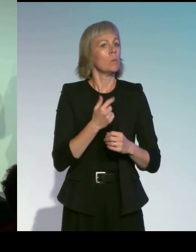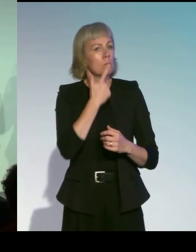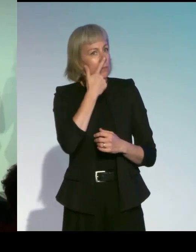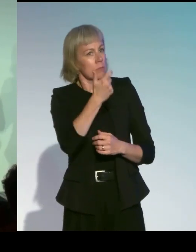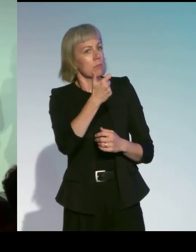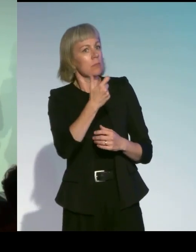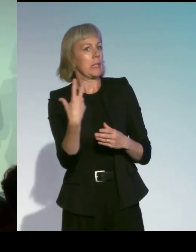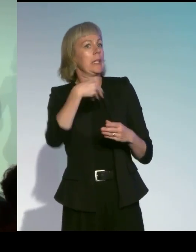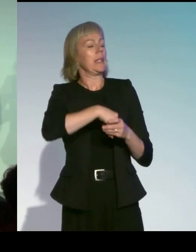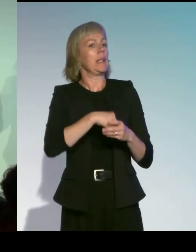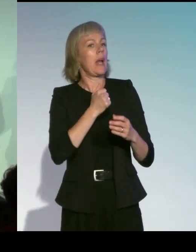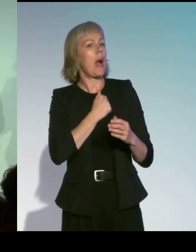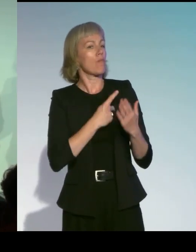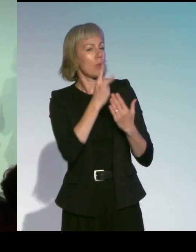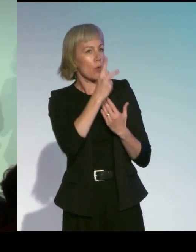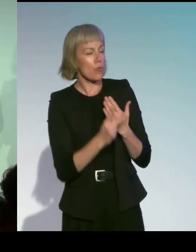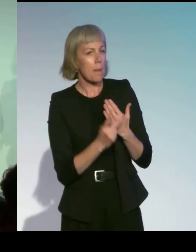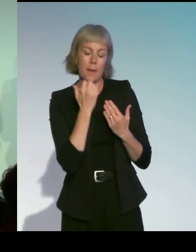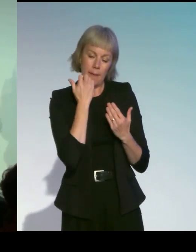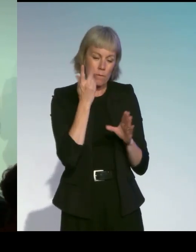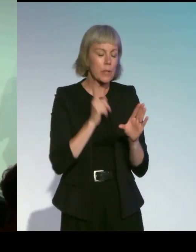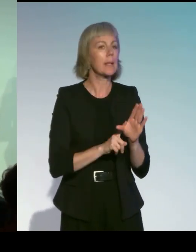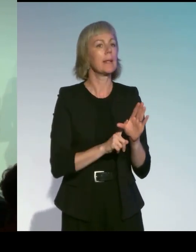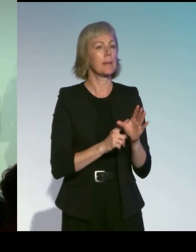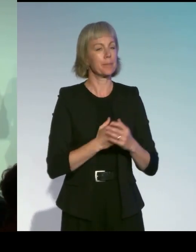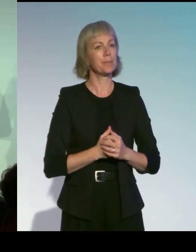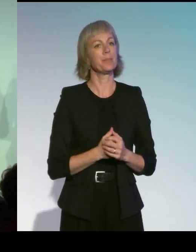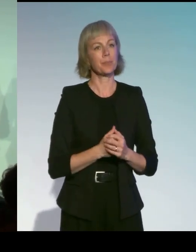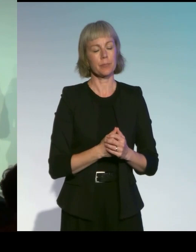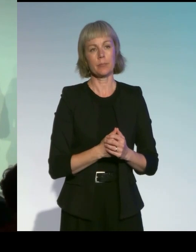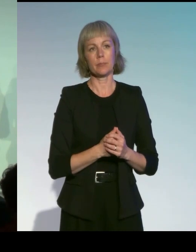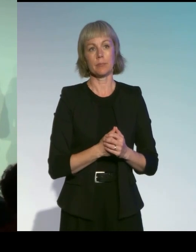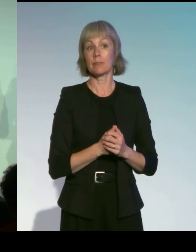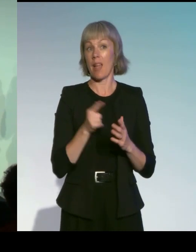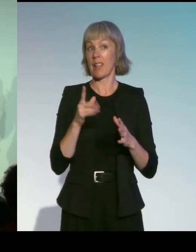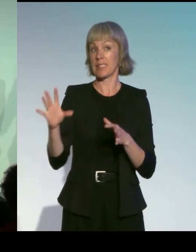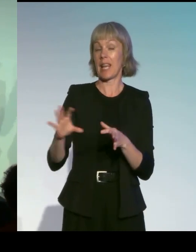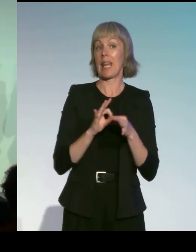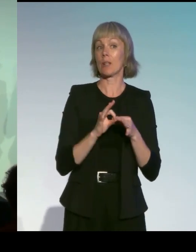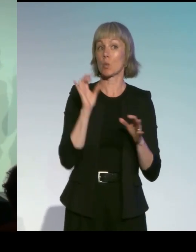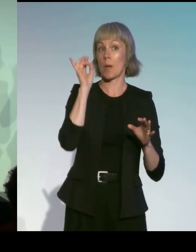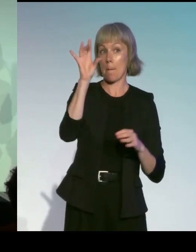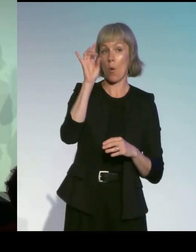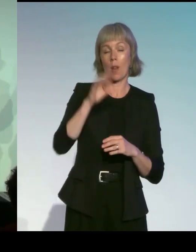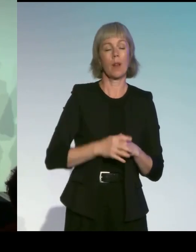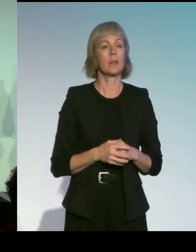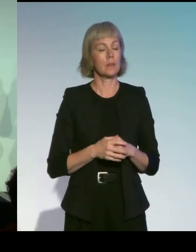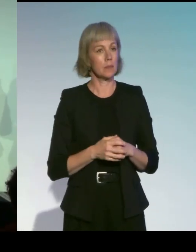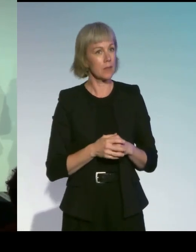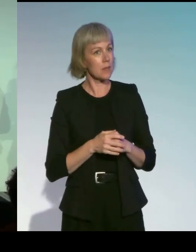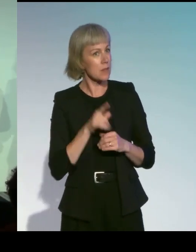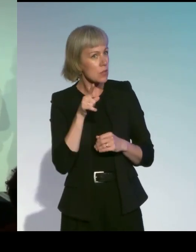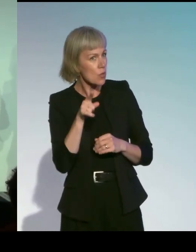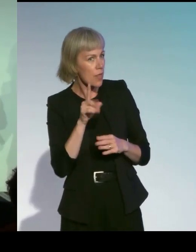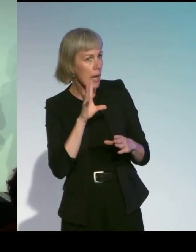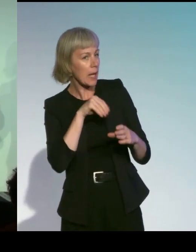of our program every year, and that's netball, through netball. And so MVPFAFF can include some